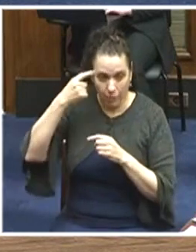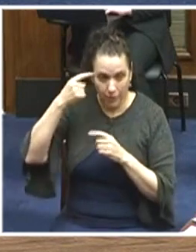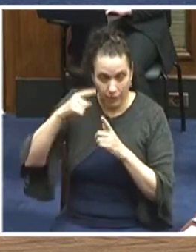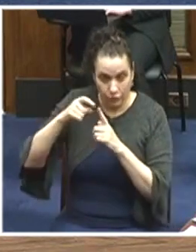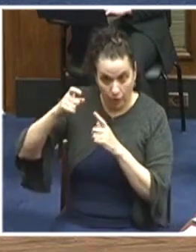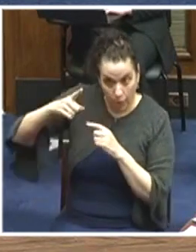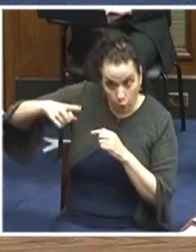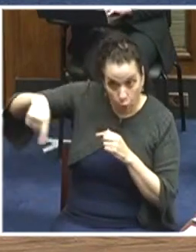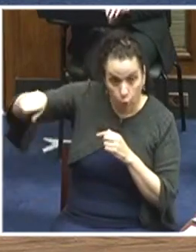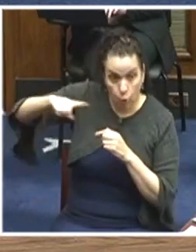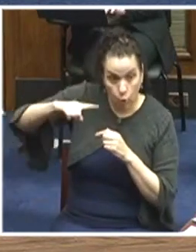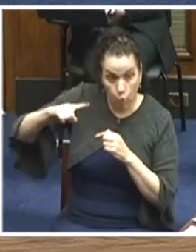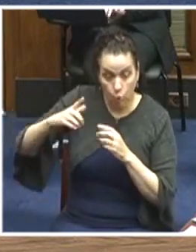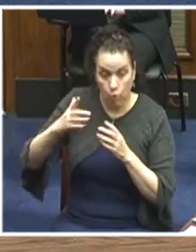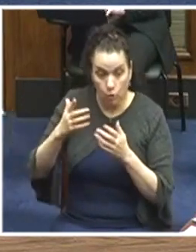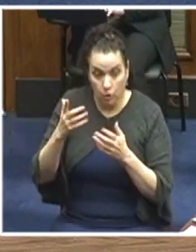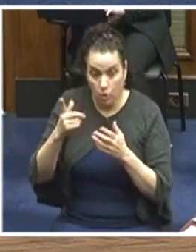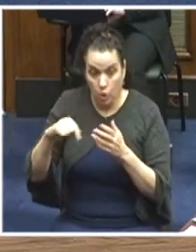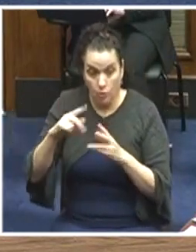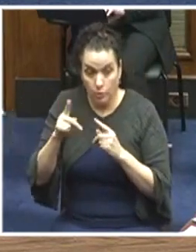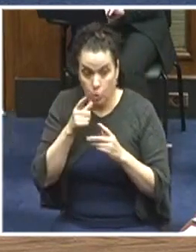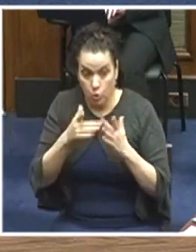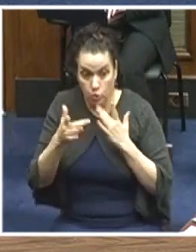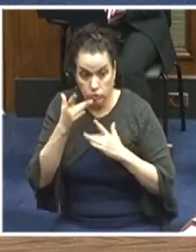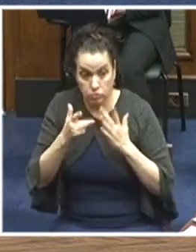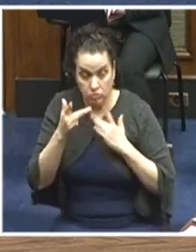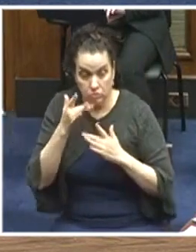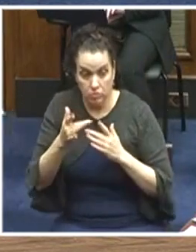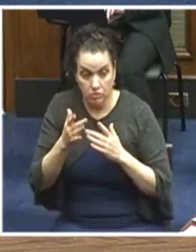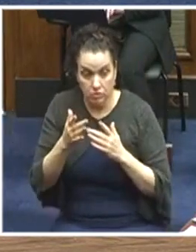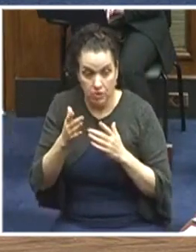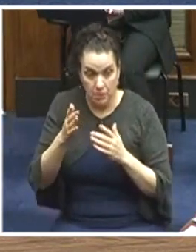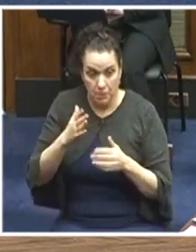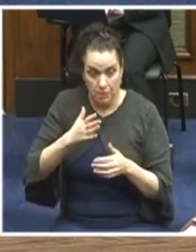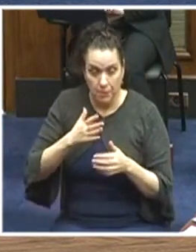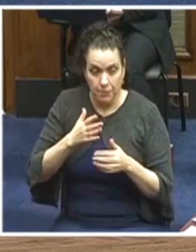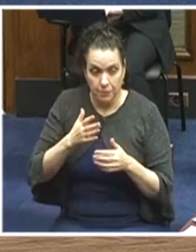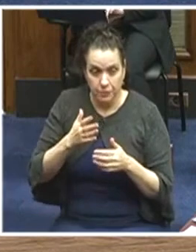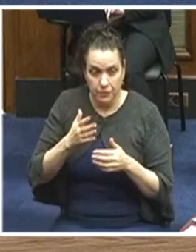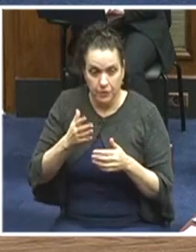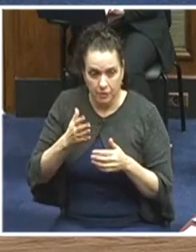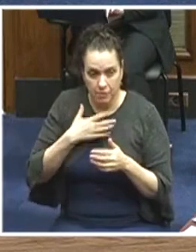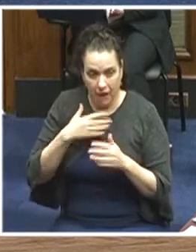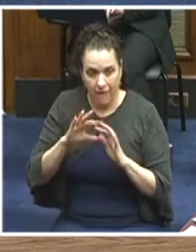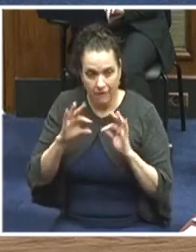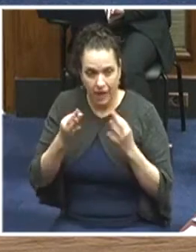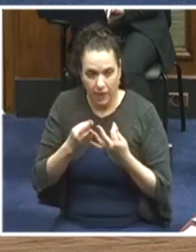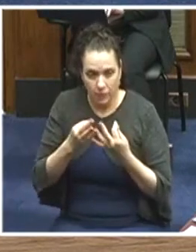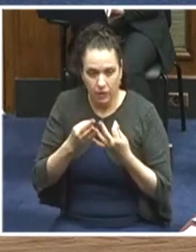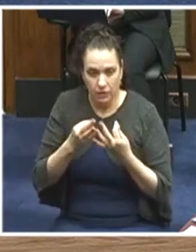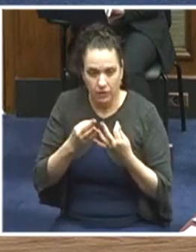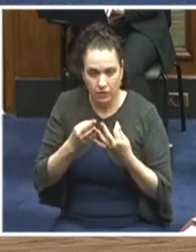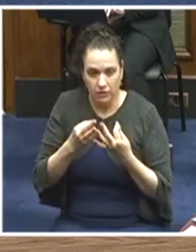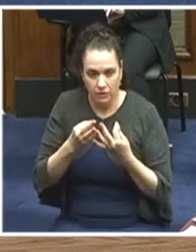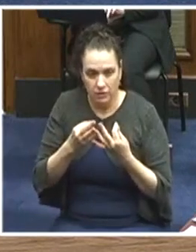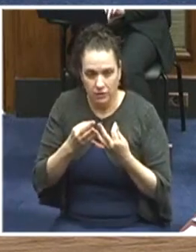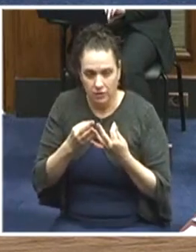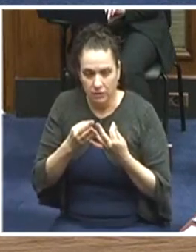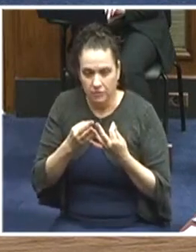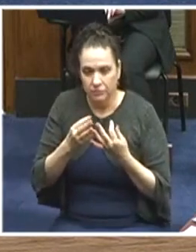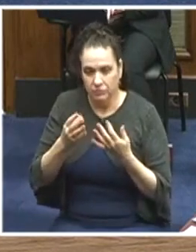you, scarcity wouldn't be, as it is in my case now, circumstantial. My family was effectively a canary in the coal